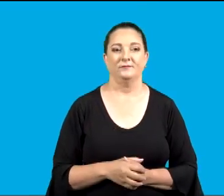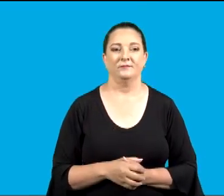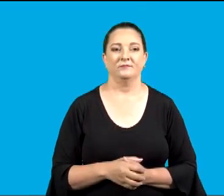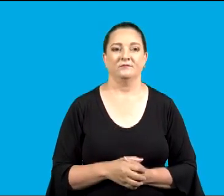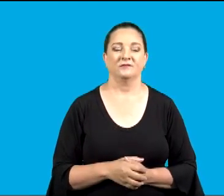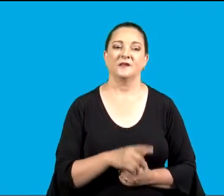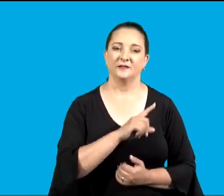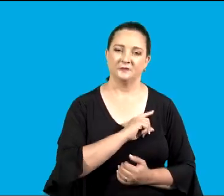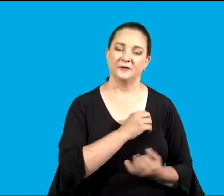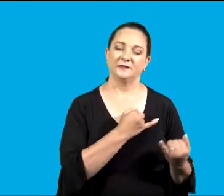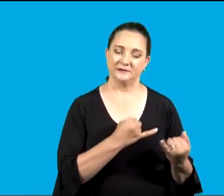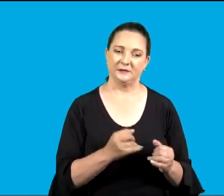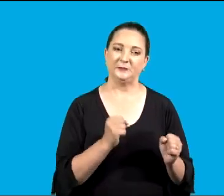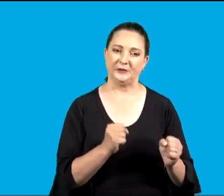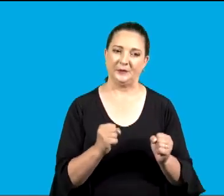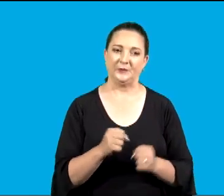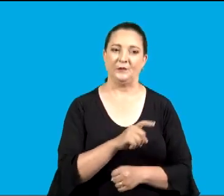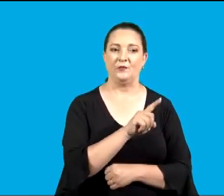So I would then have